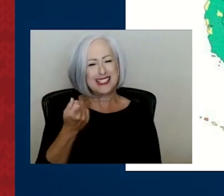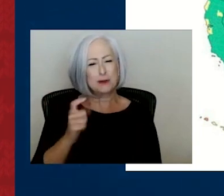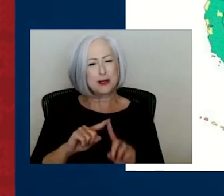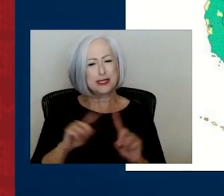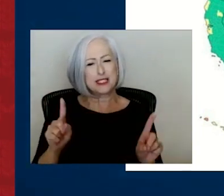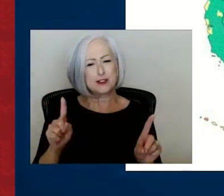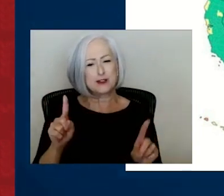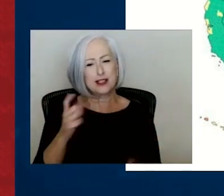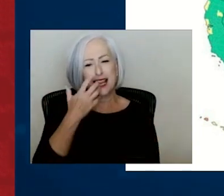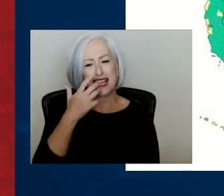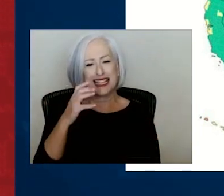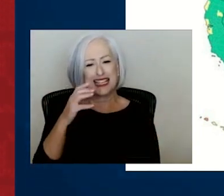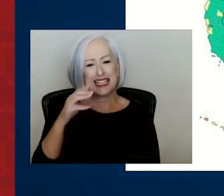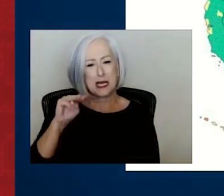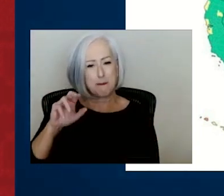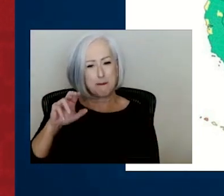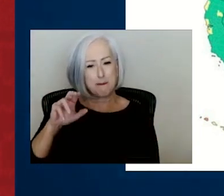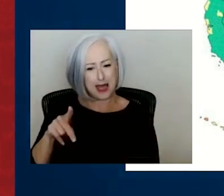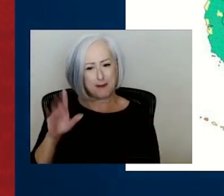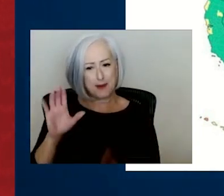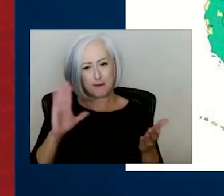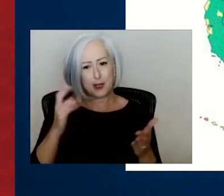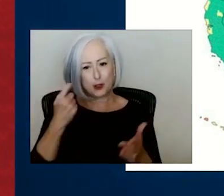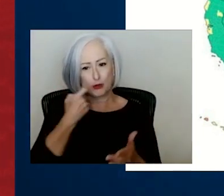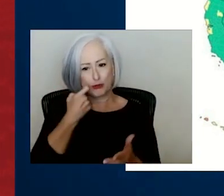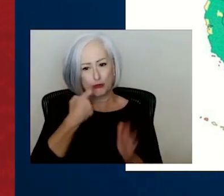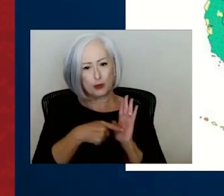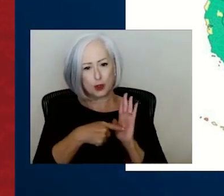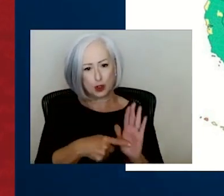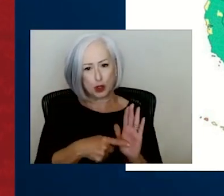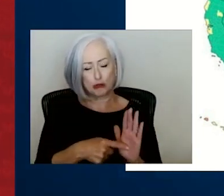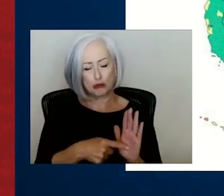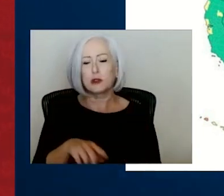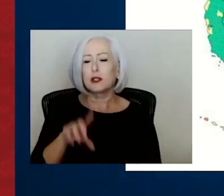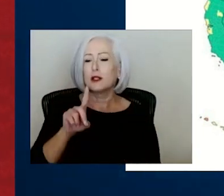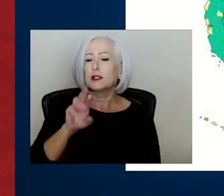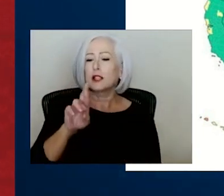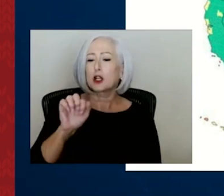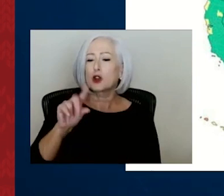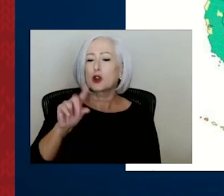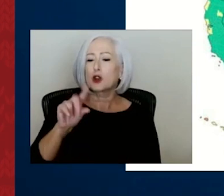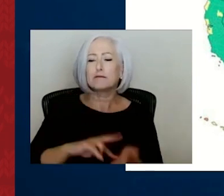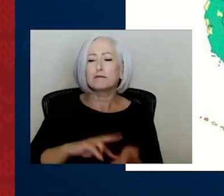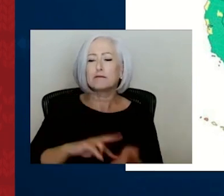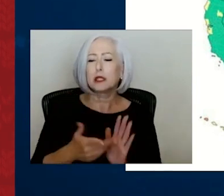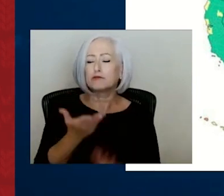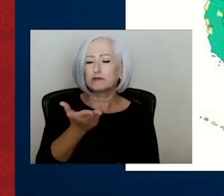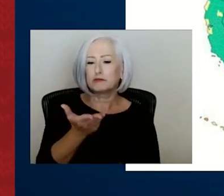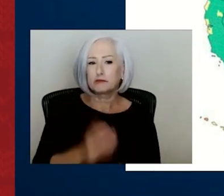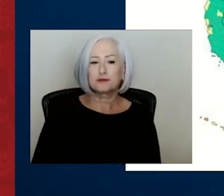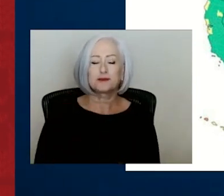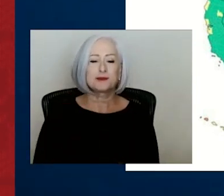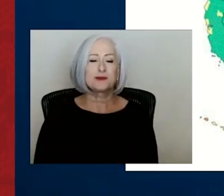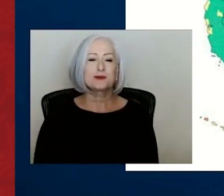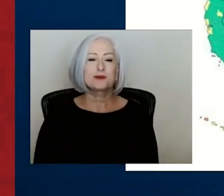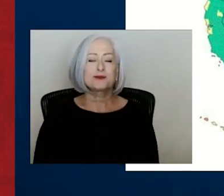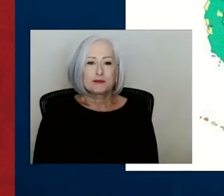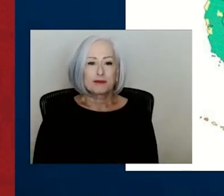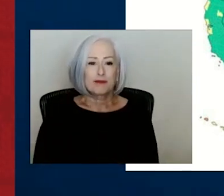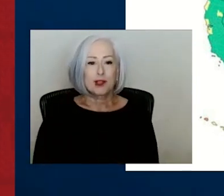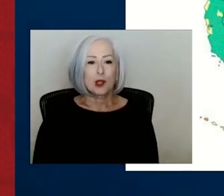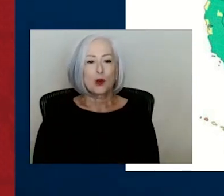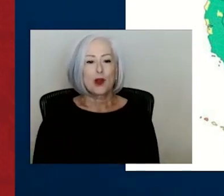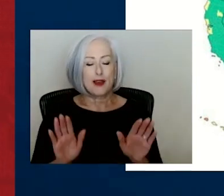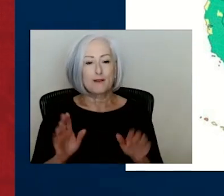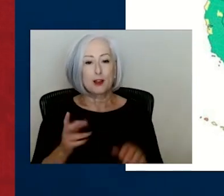show. Raghu, talk to us a little bit about what this one is saying to us. Yeah, so you've got two maps there.